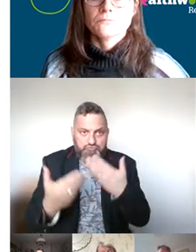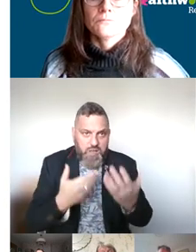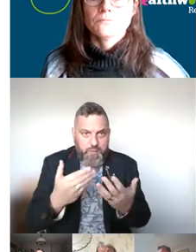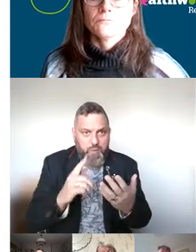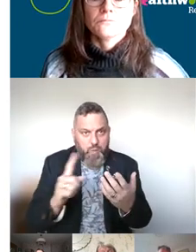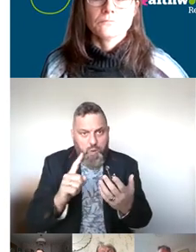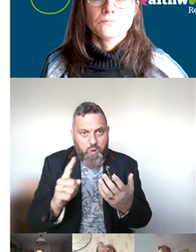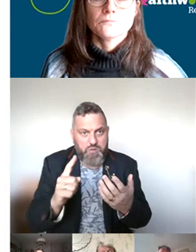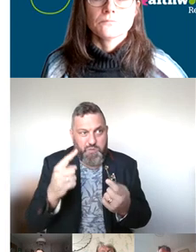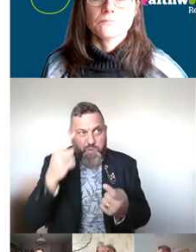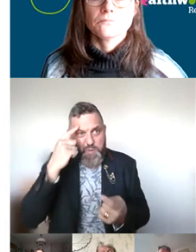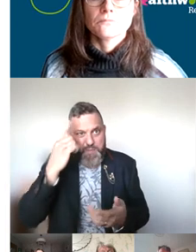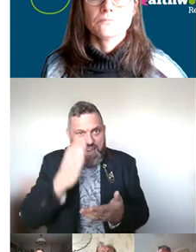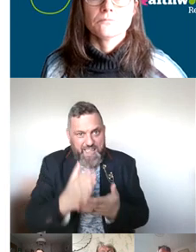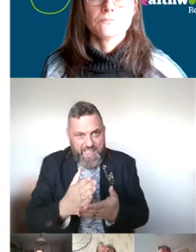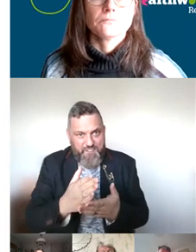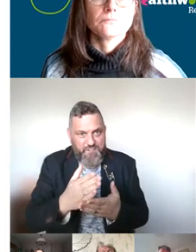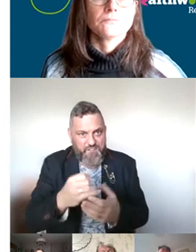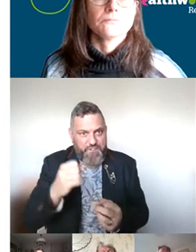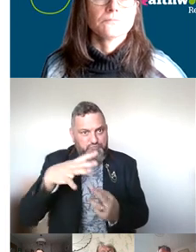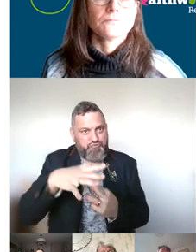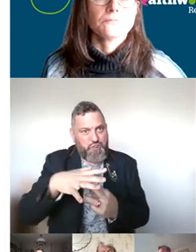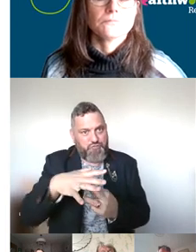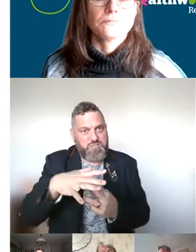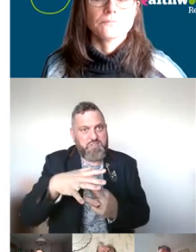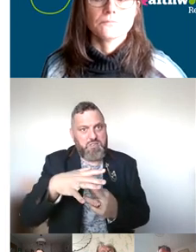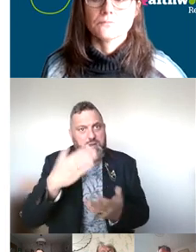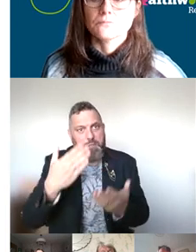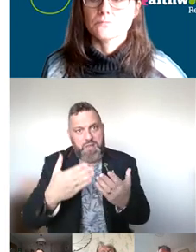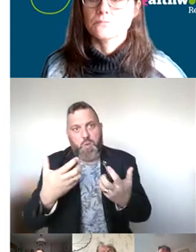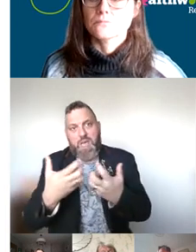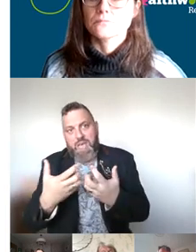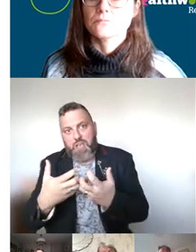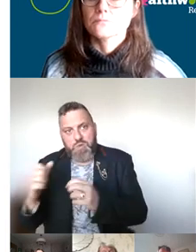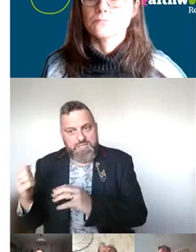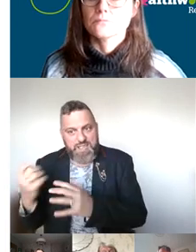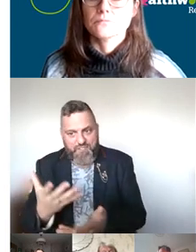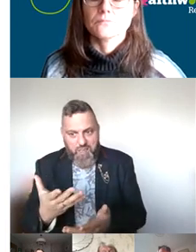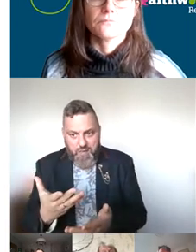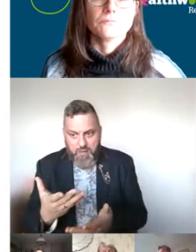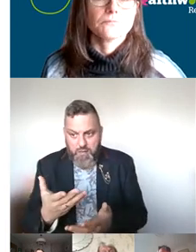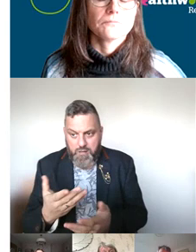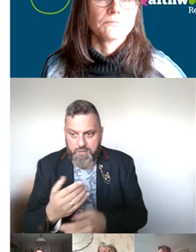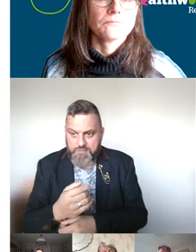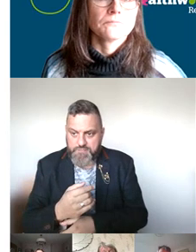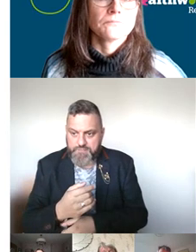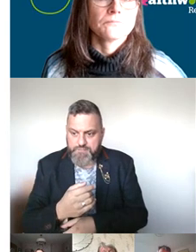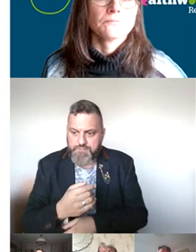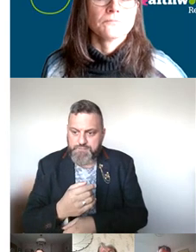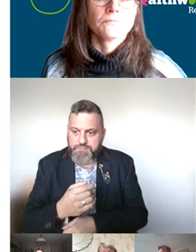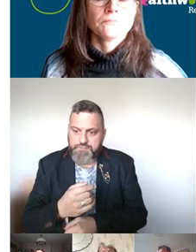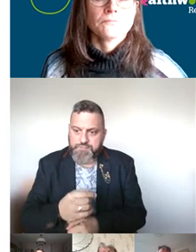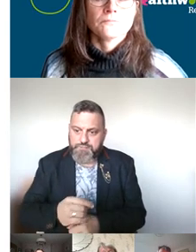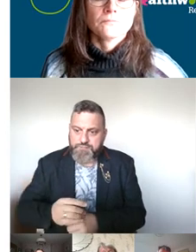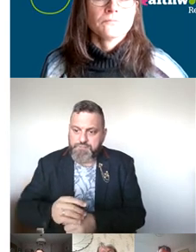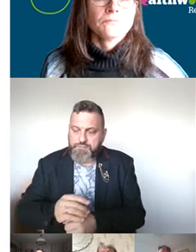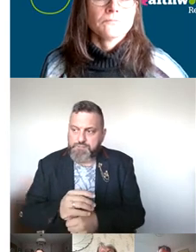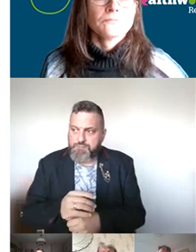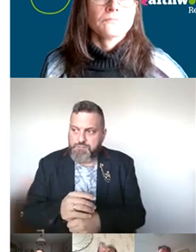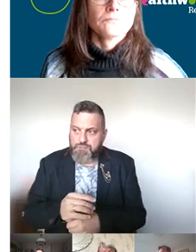the priorities are versus how we think we'll deliver them. So actually, one of the things that